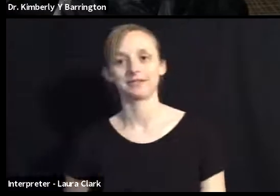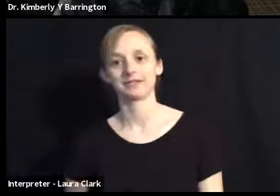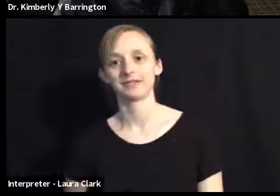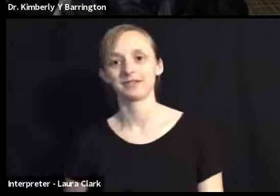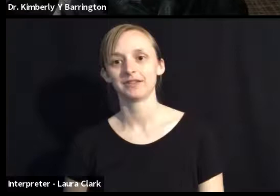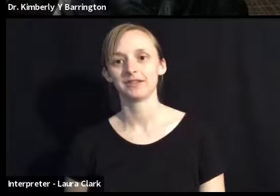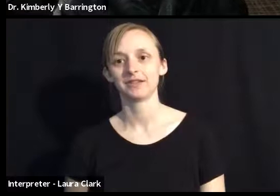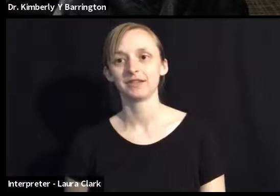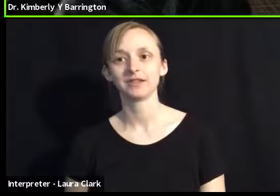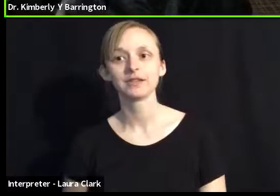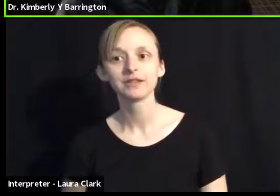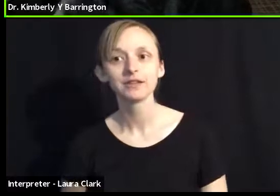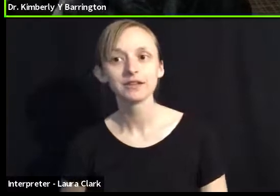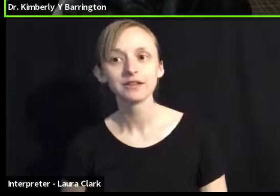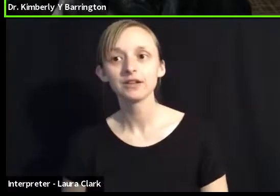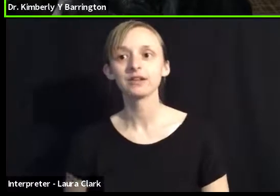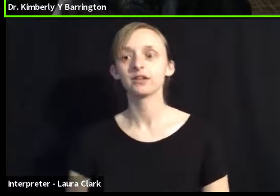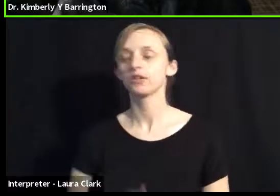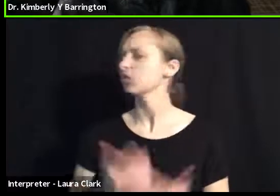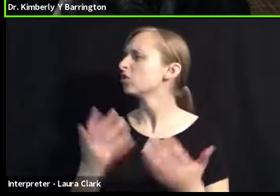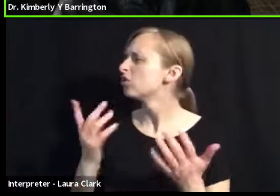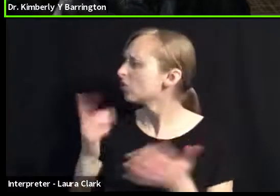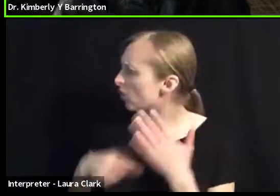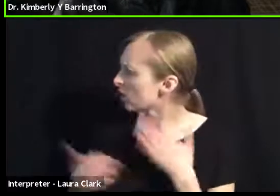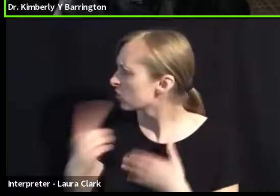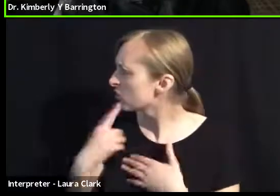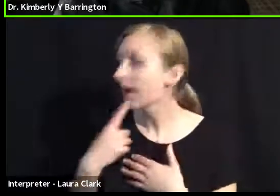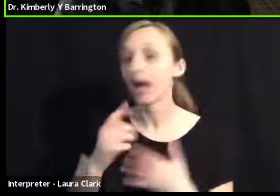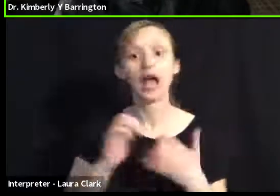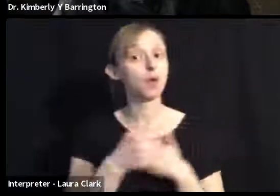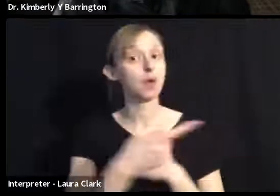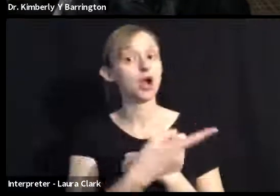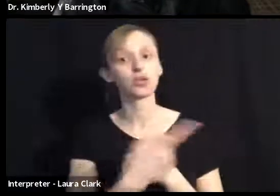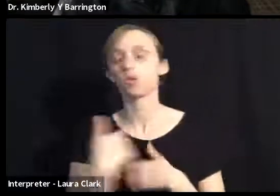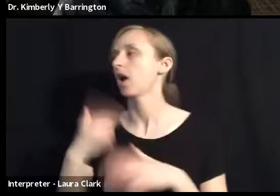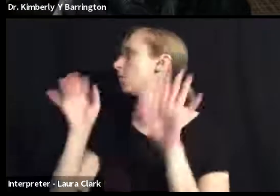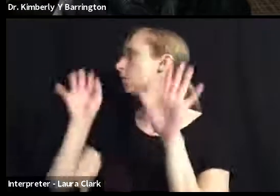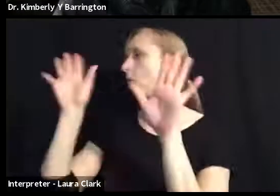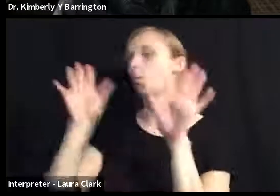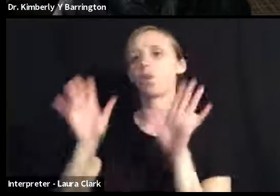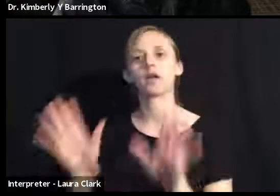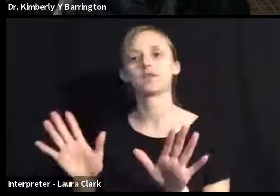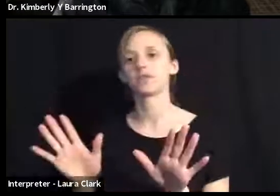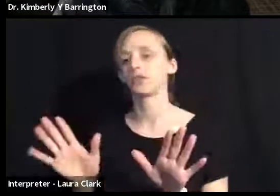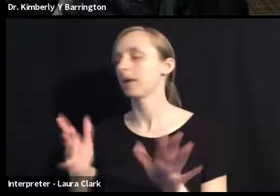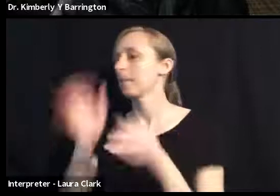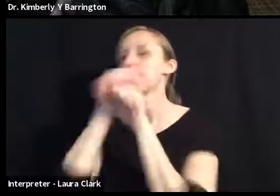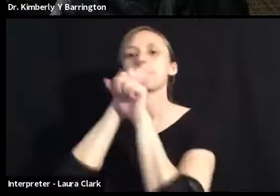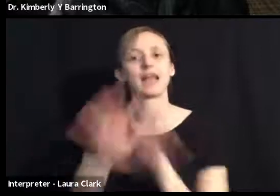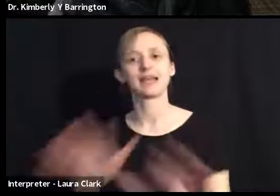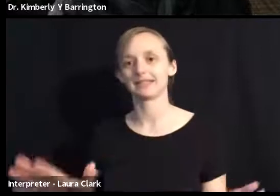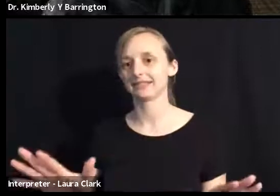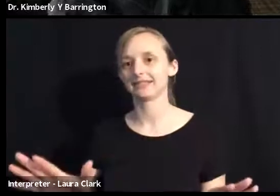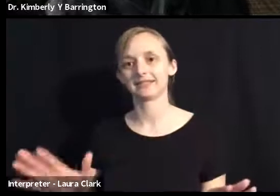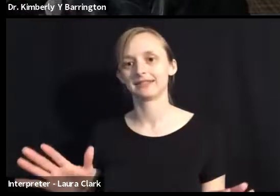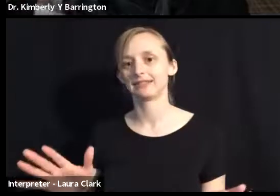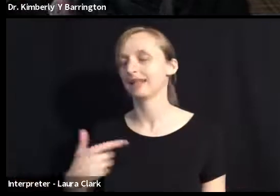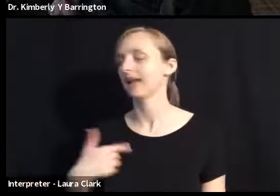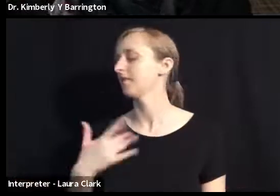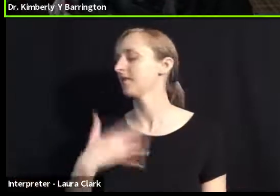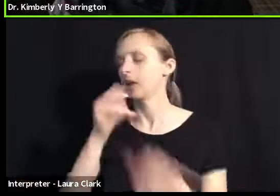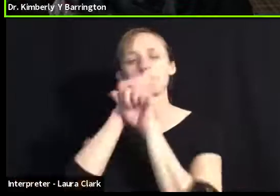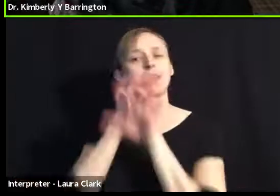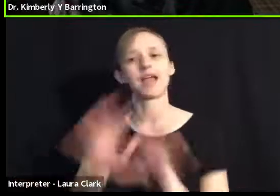What'd you say? I said, how are you? I'm doing wonderful. I'm blessed. That's all that I can say. I'm blessed and